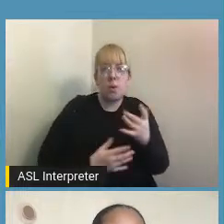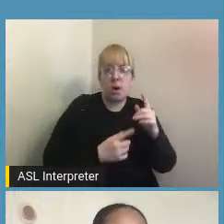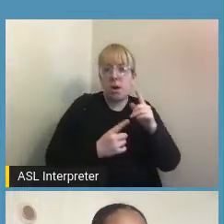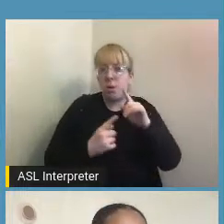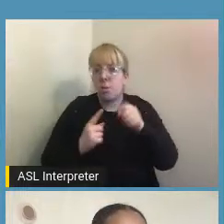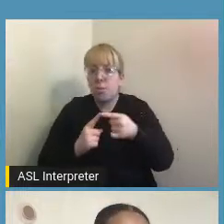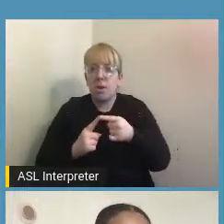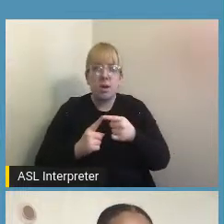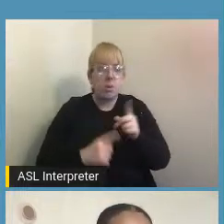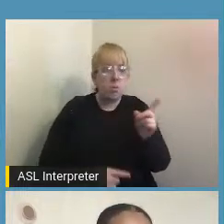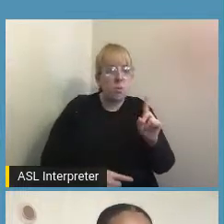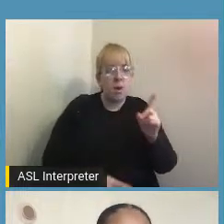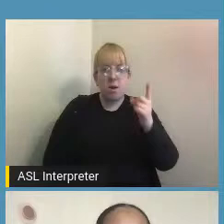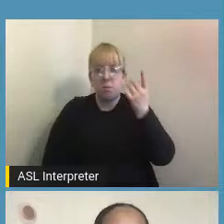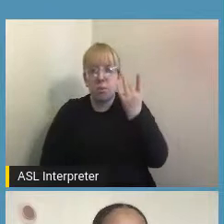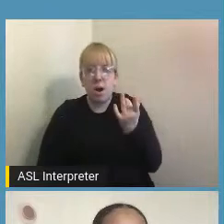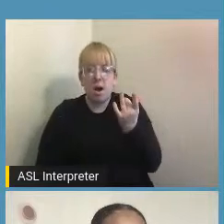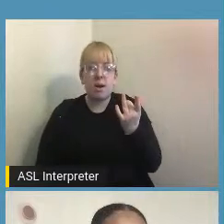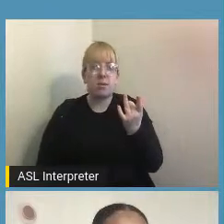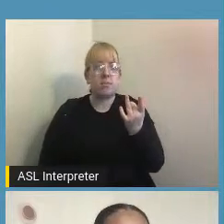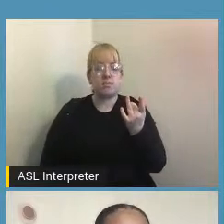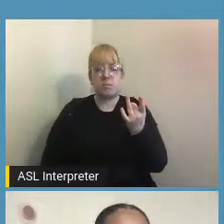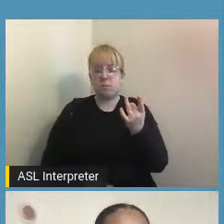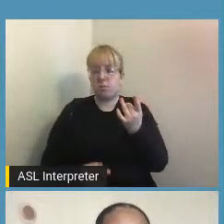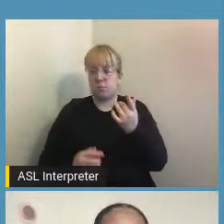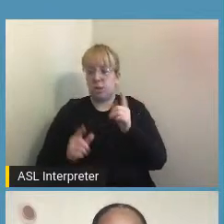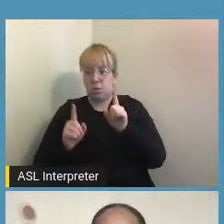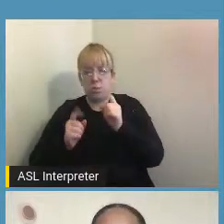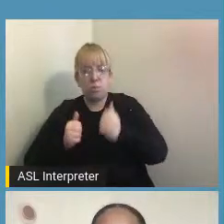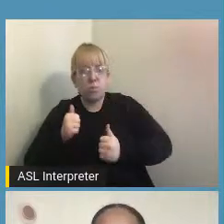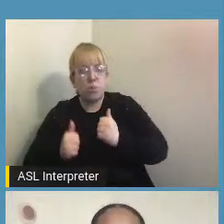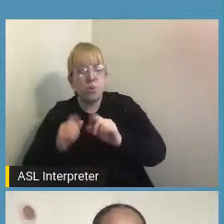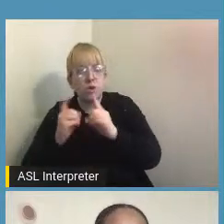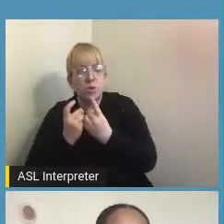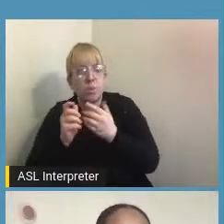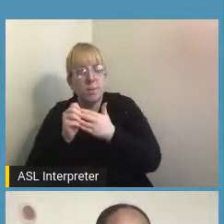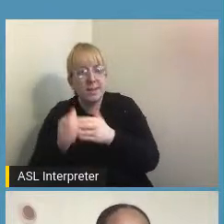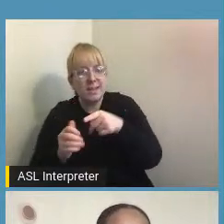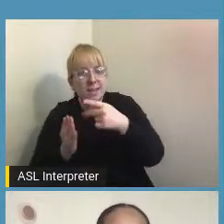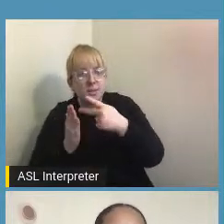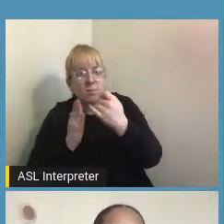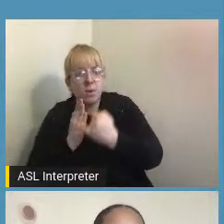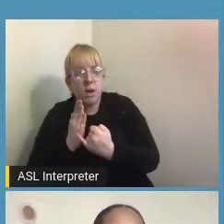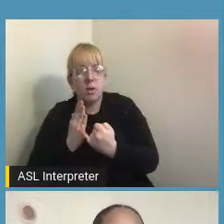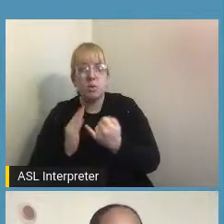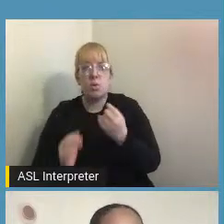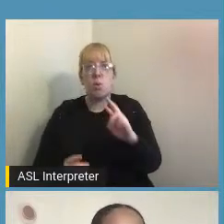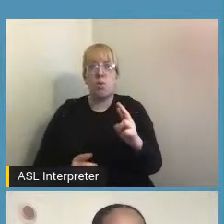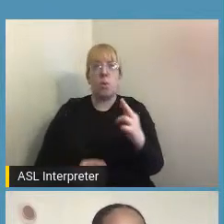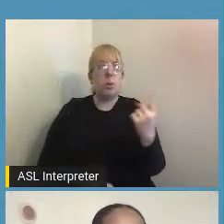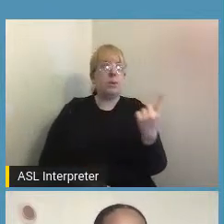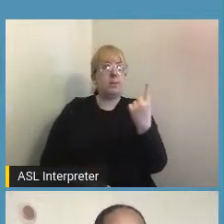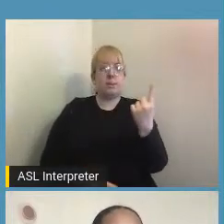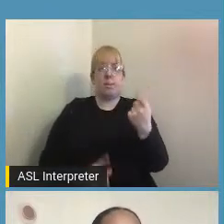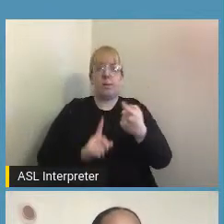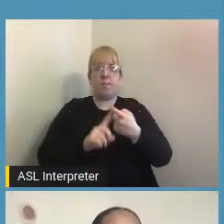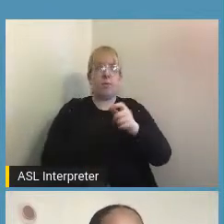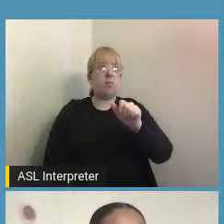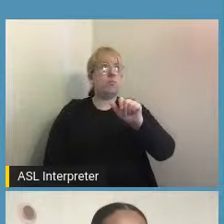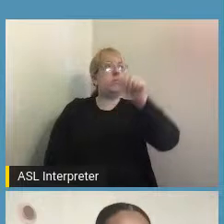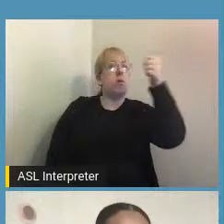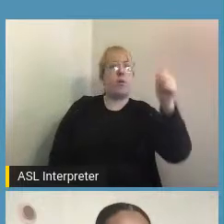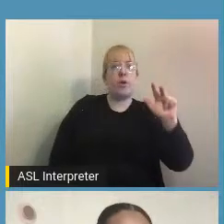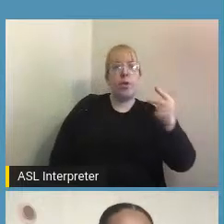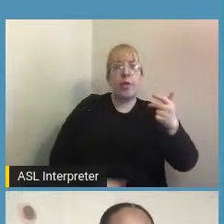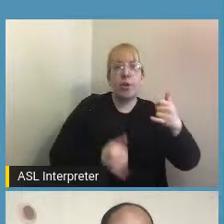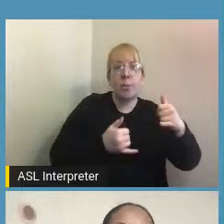Who is leading this project? Which department is it? Or is this something that is coming from an outside person and you've never